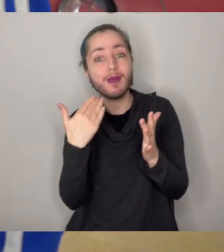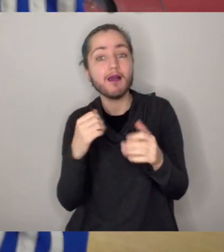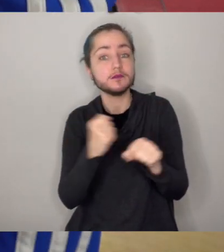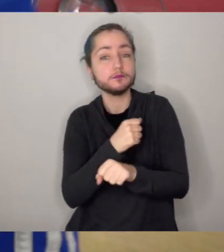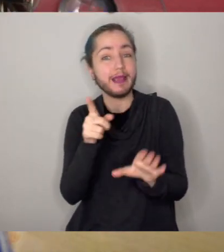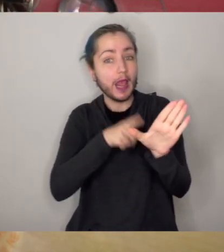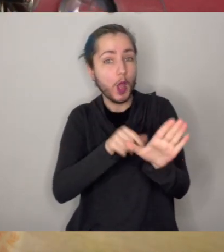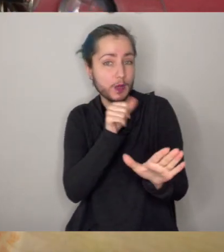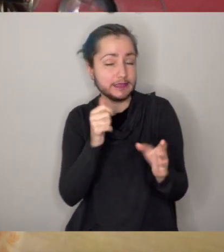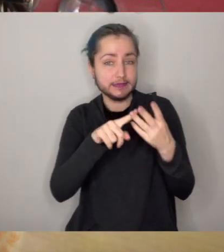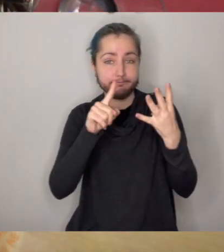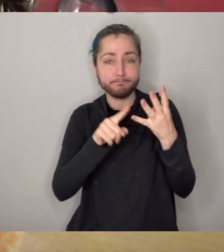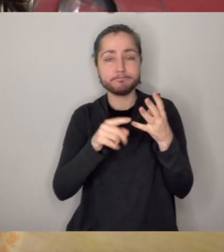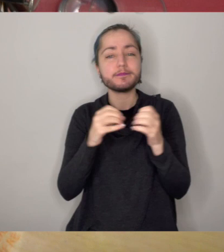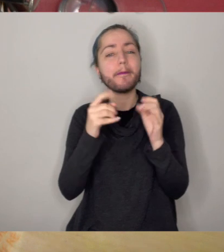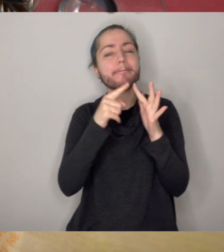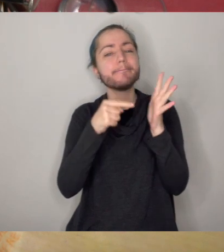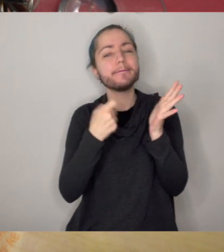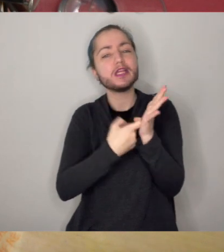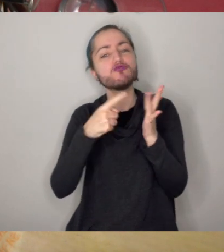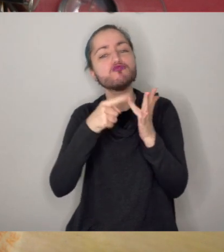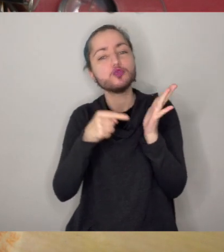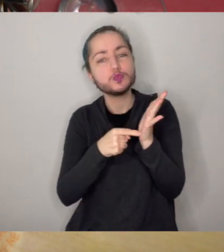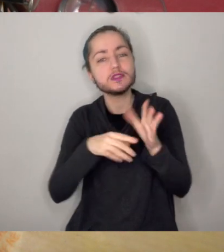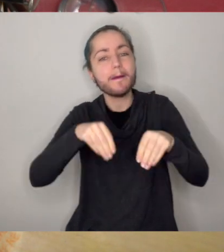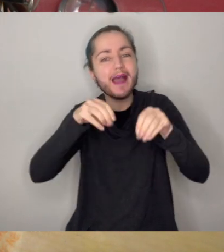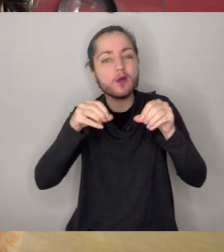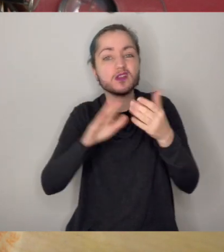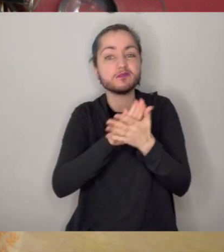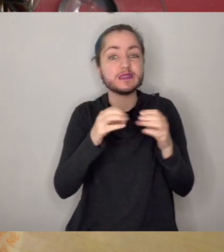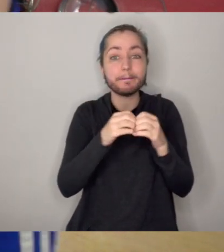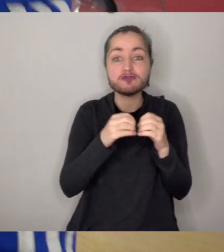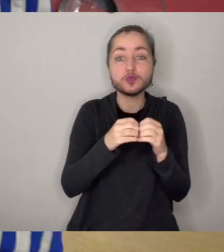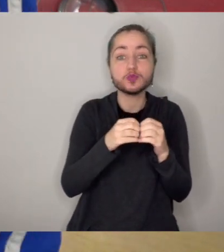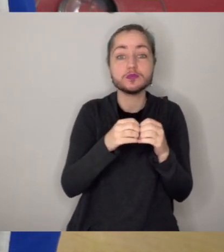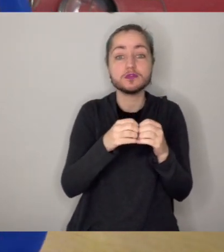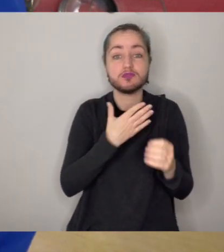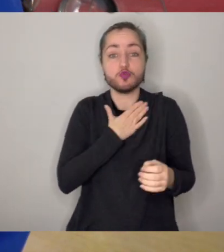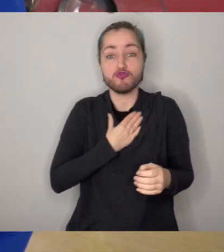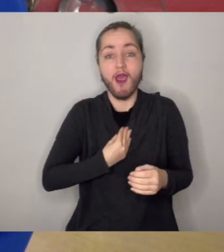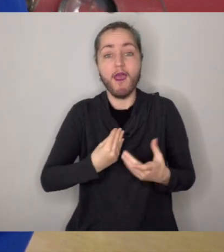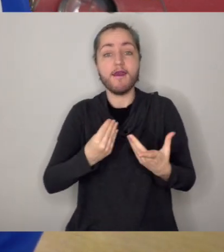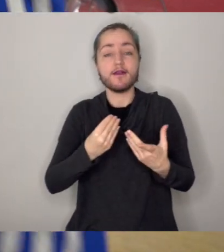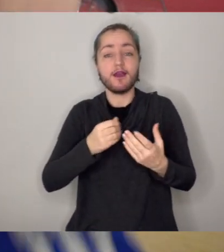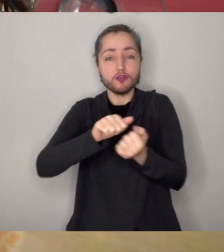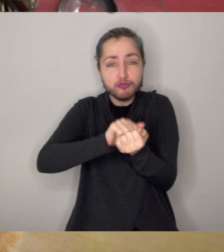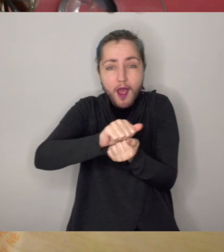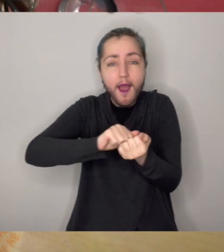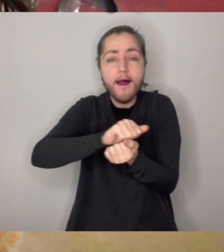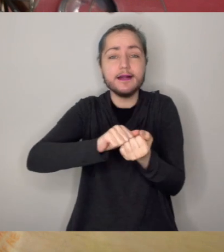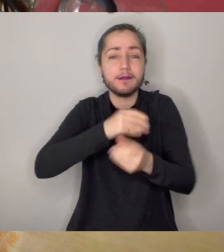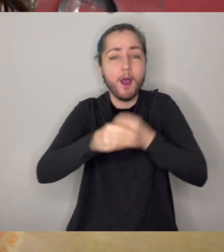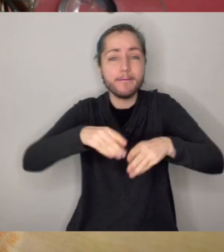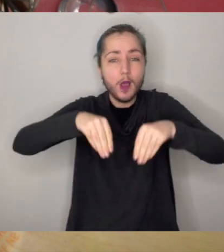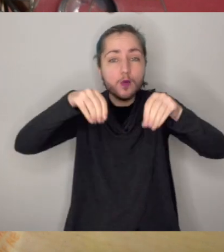then this is beetroot powder, which is just beetroots that are dried, dehydrated, and then ground